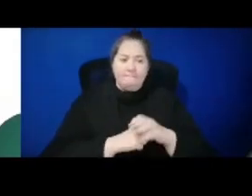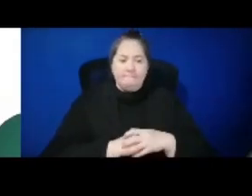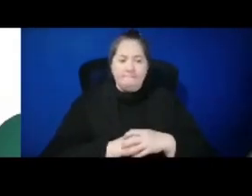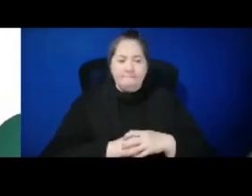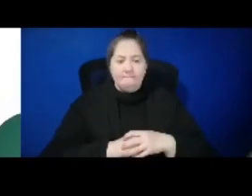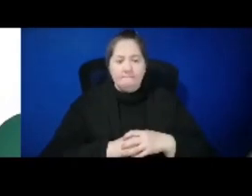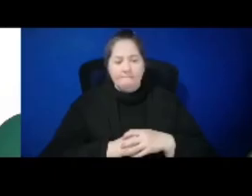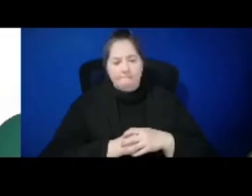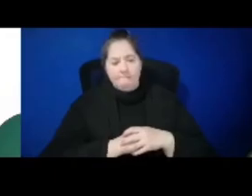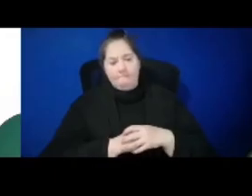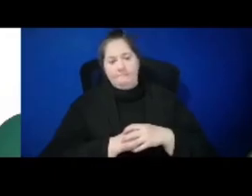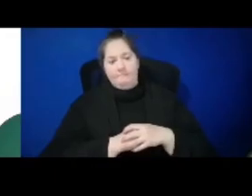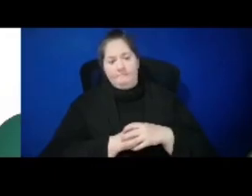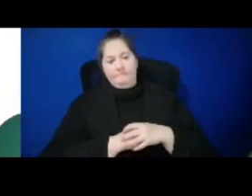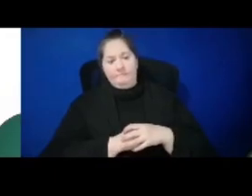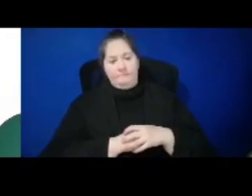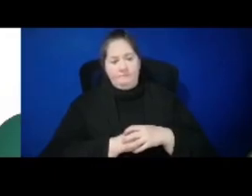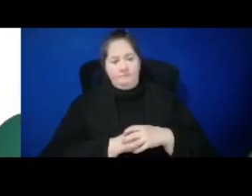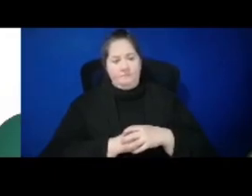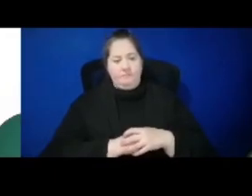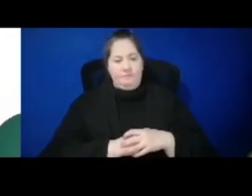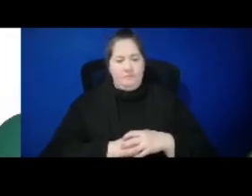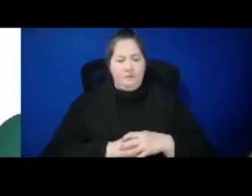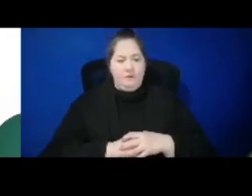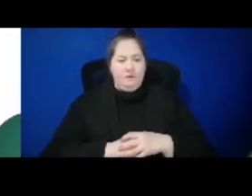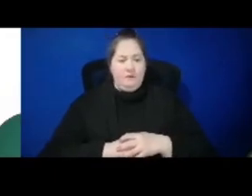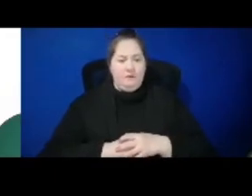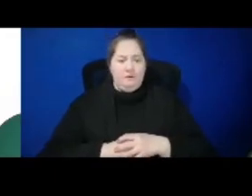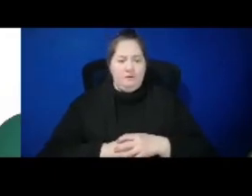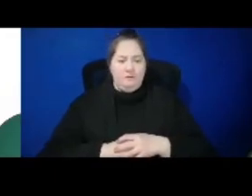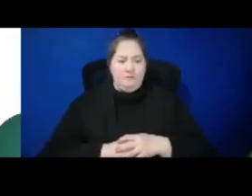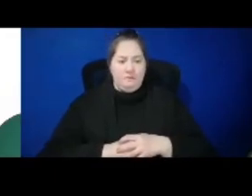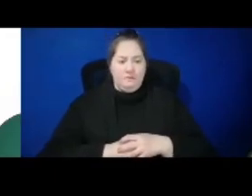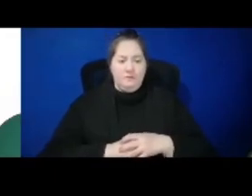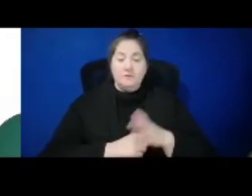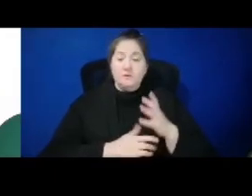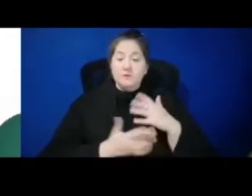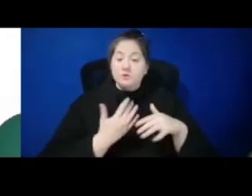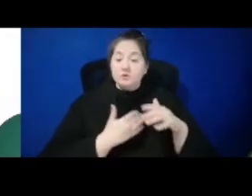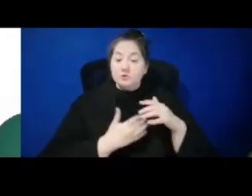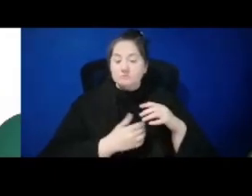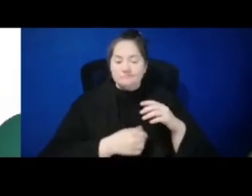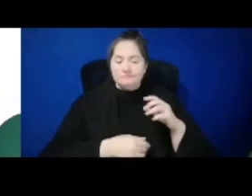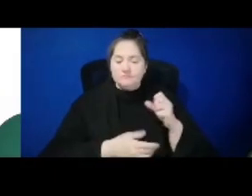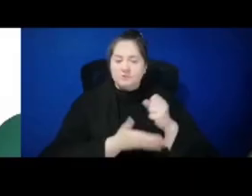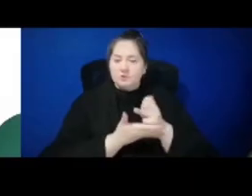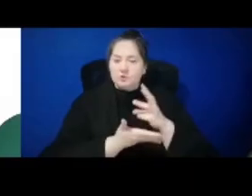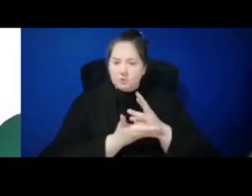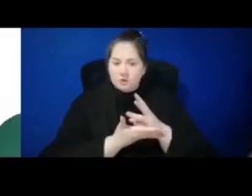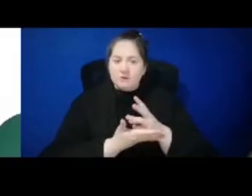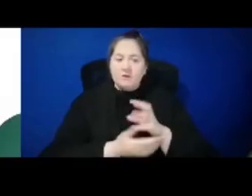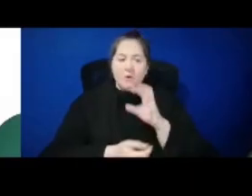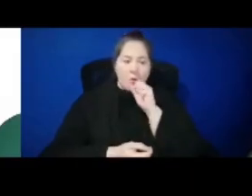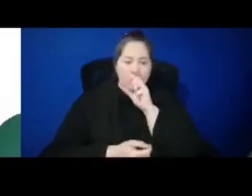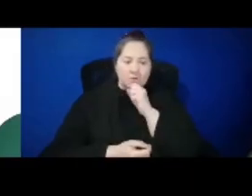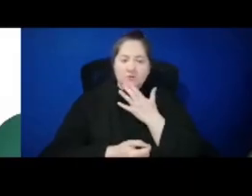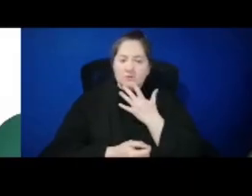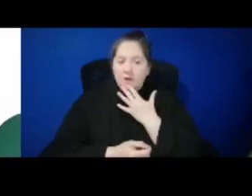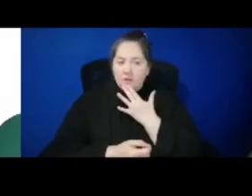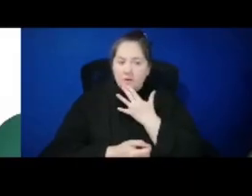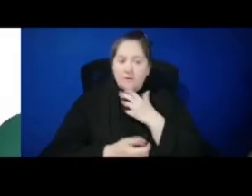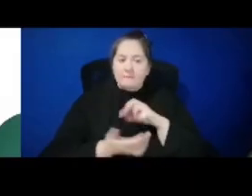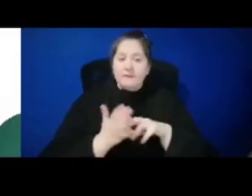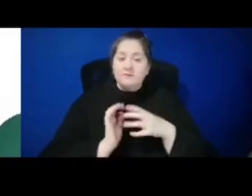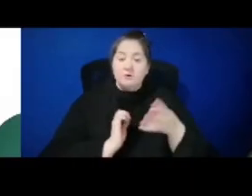for example, you'll see that a social worker is in this orange color